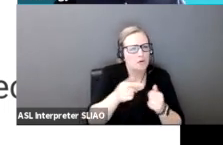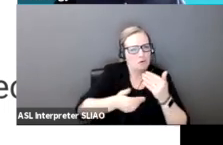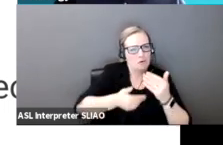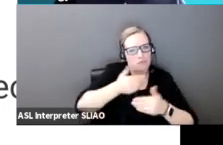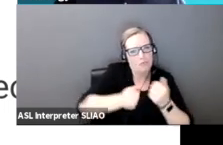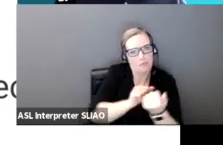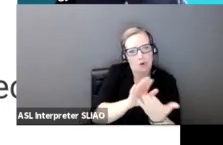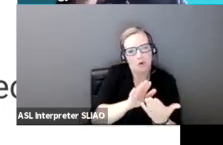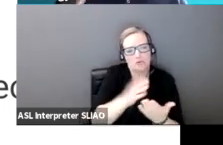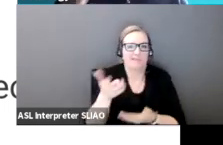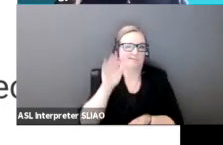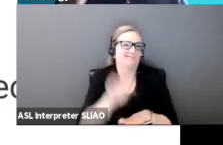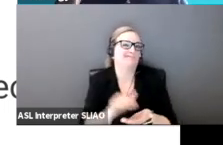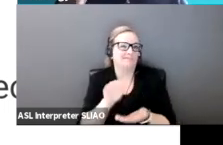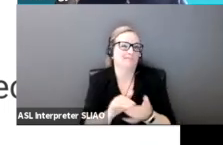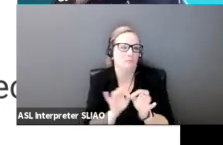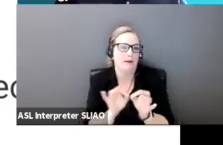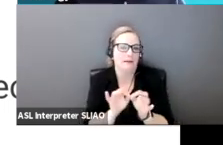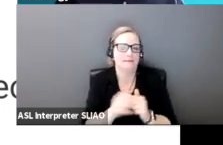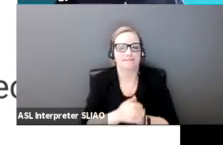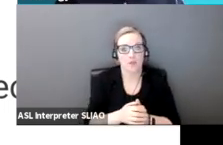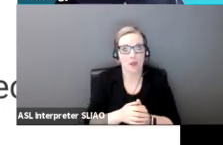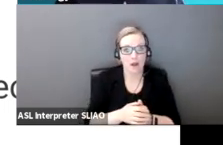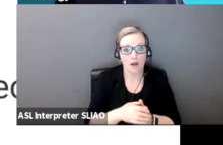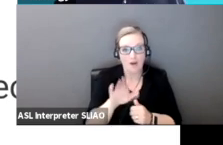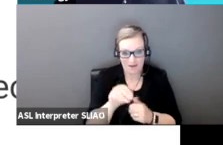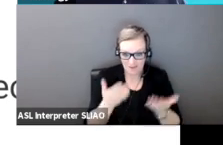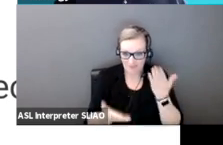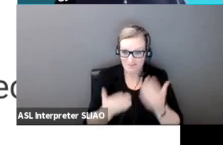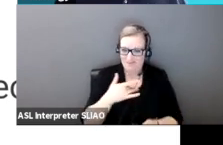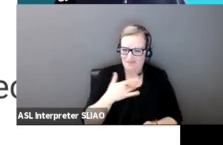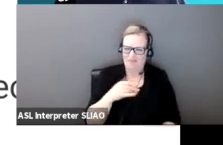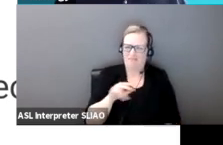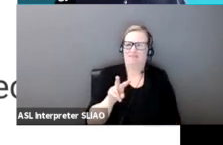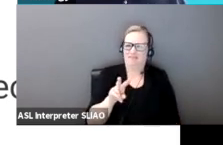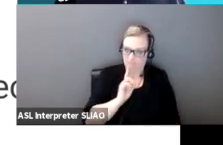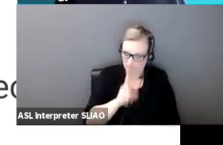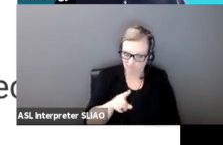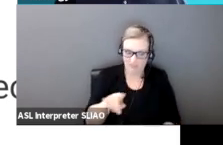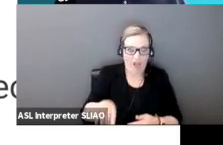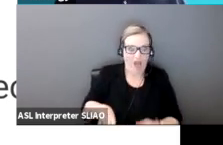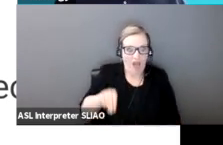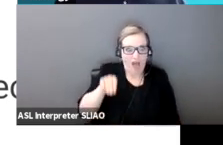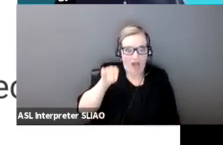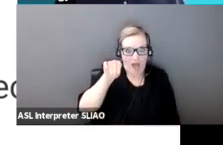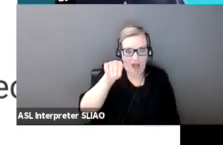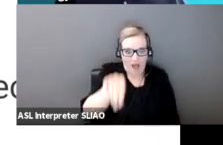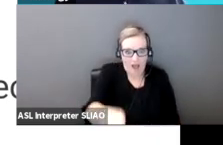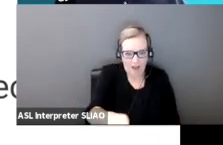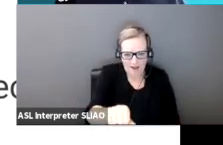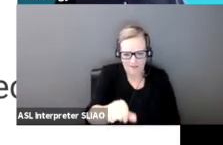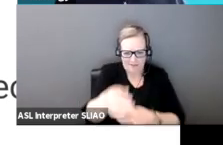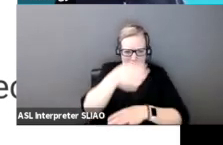So then how much is my patent worth if you're going to be spending that much money? There are three general areas of how